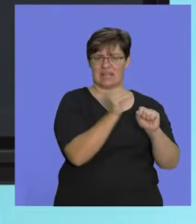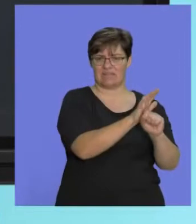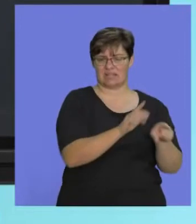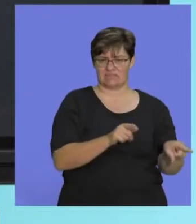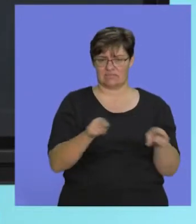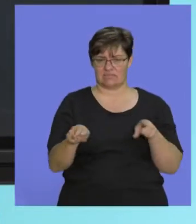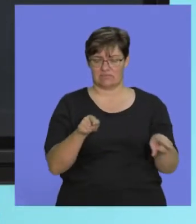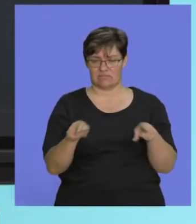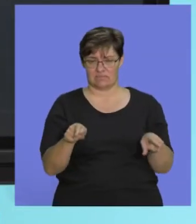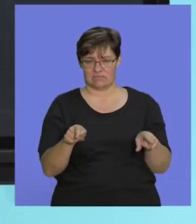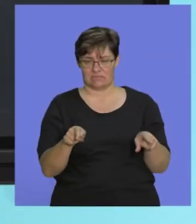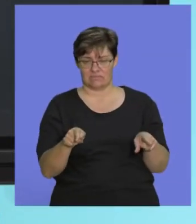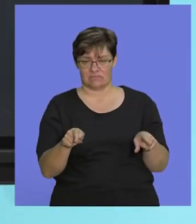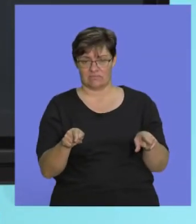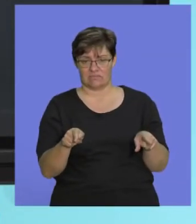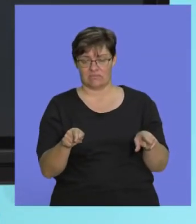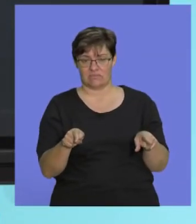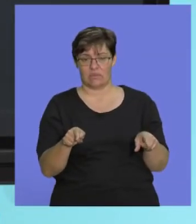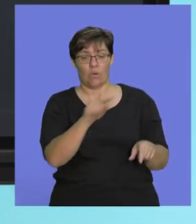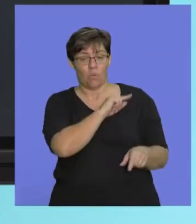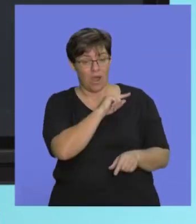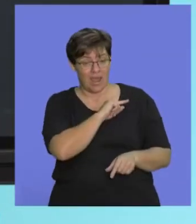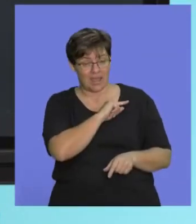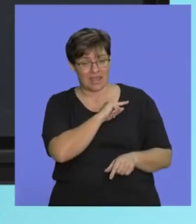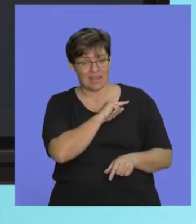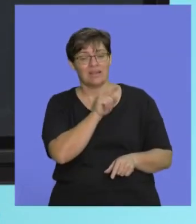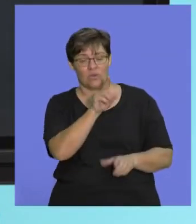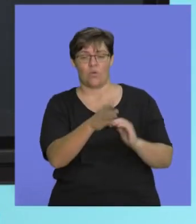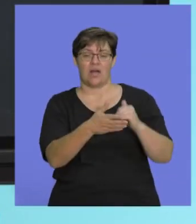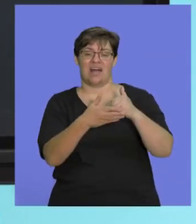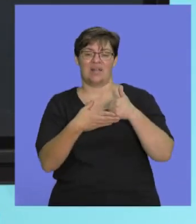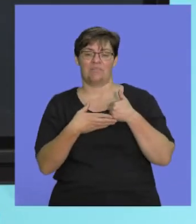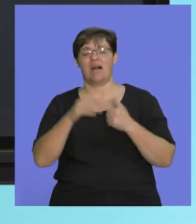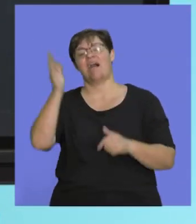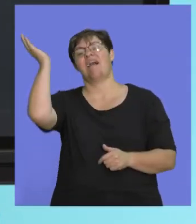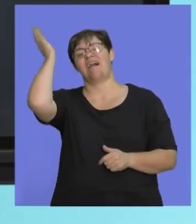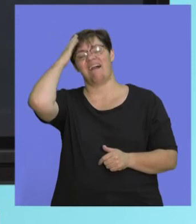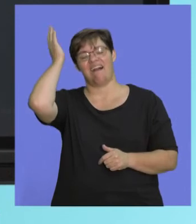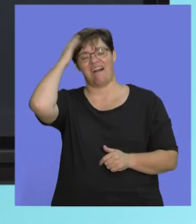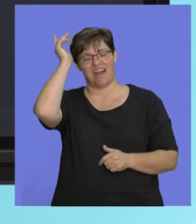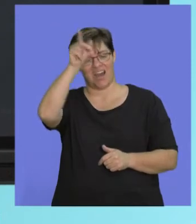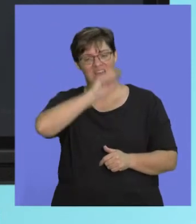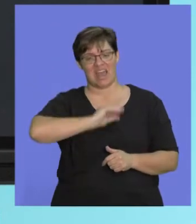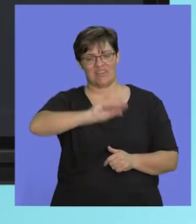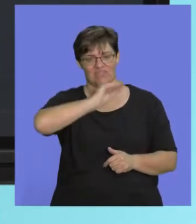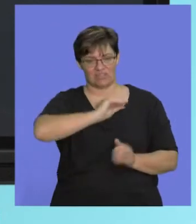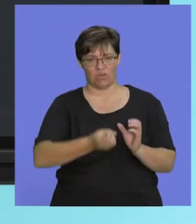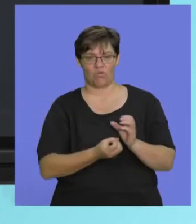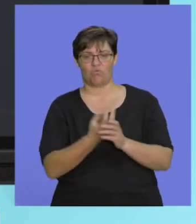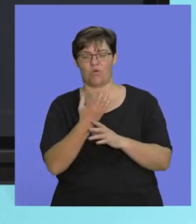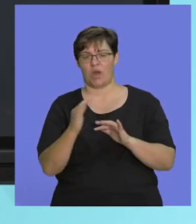is it 10% effective interest? Because that will help you to know how your investment is going